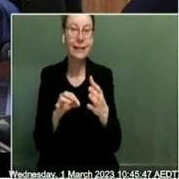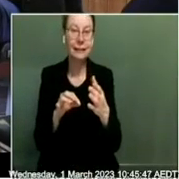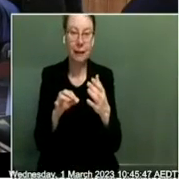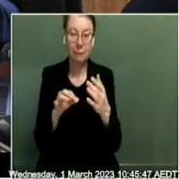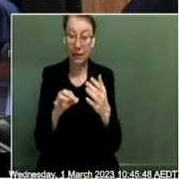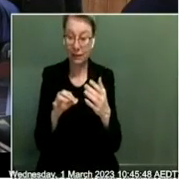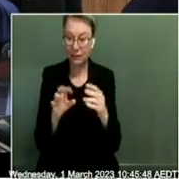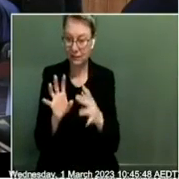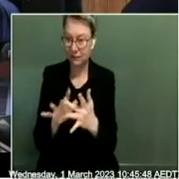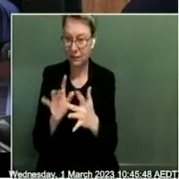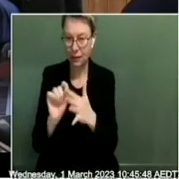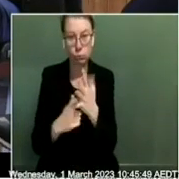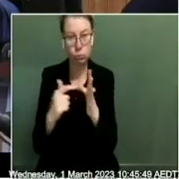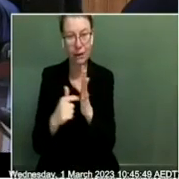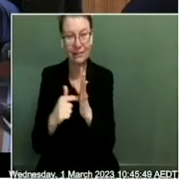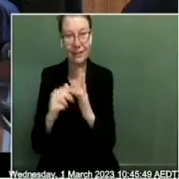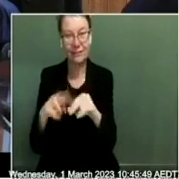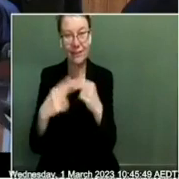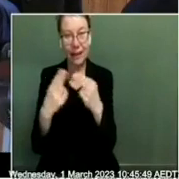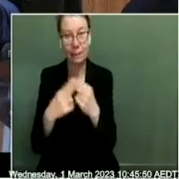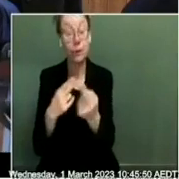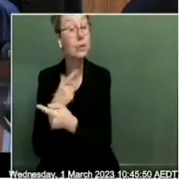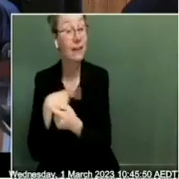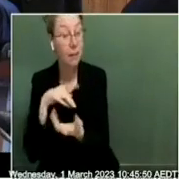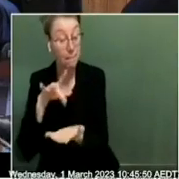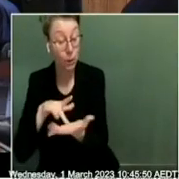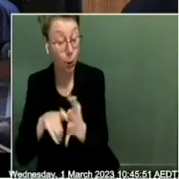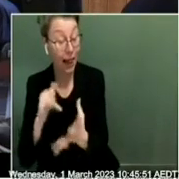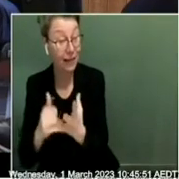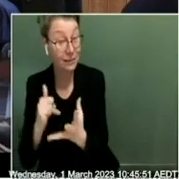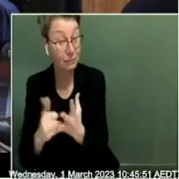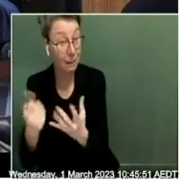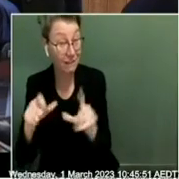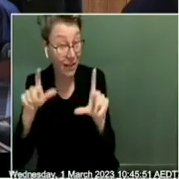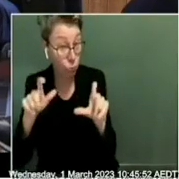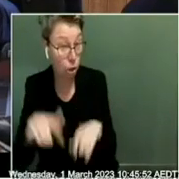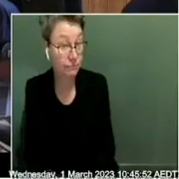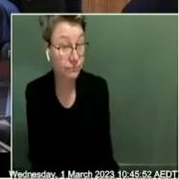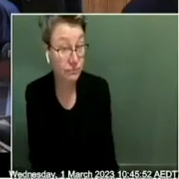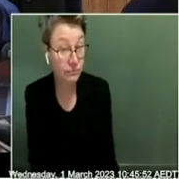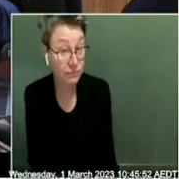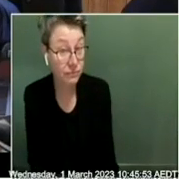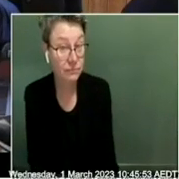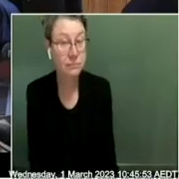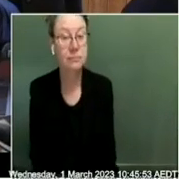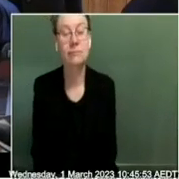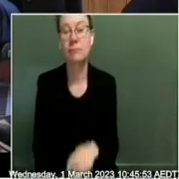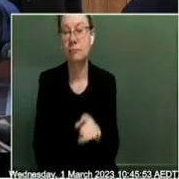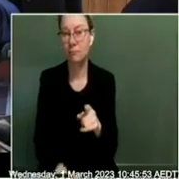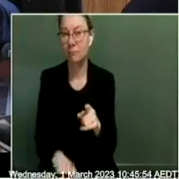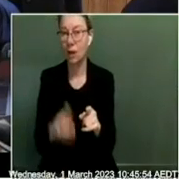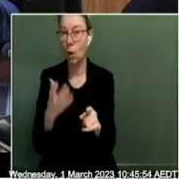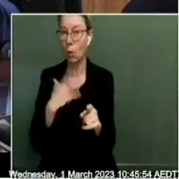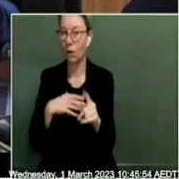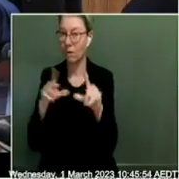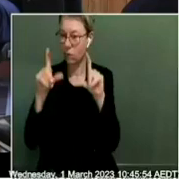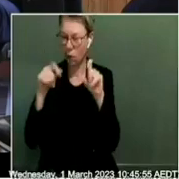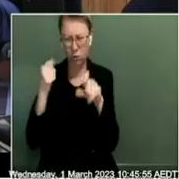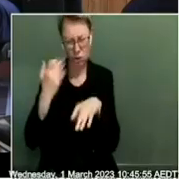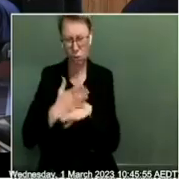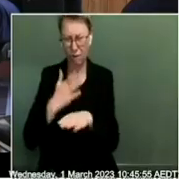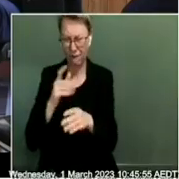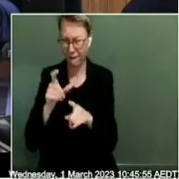photos. Exactly, you know. We'd love some photos of her because she worked hard, Gran, all her life.